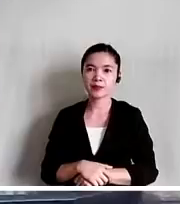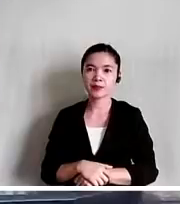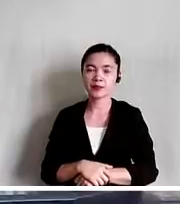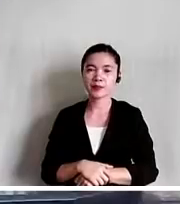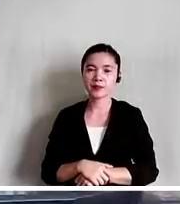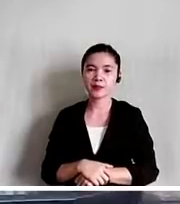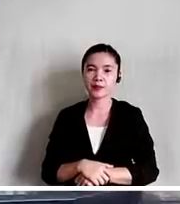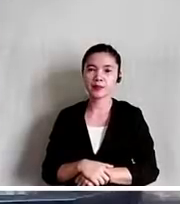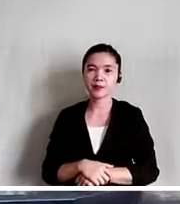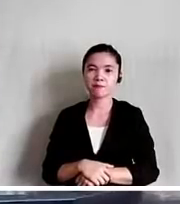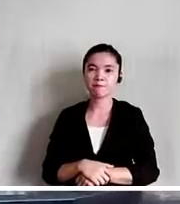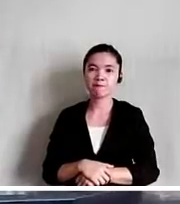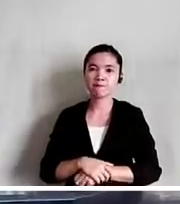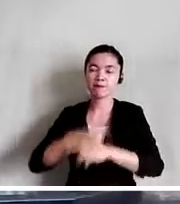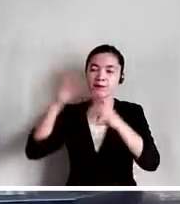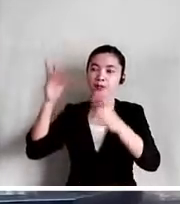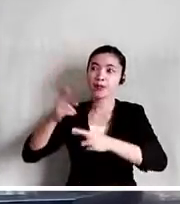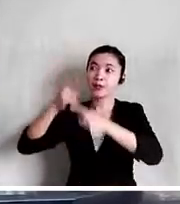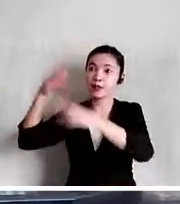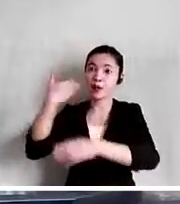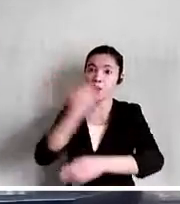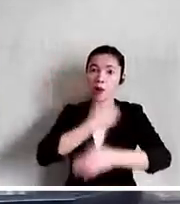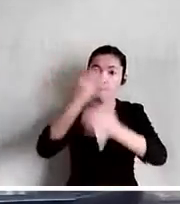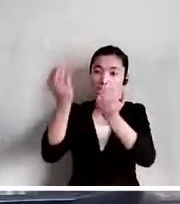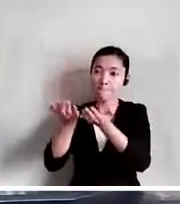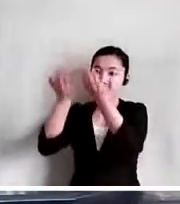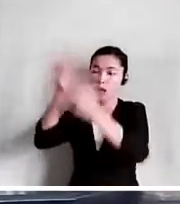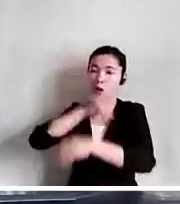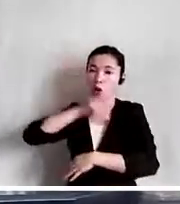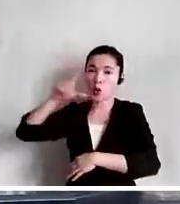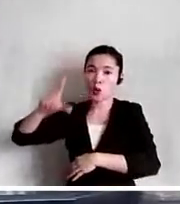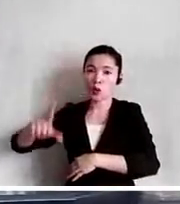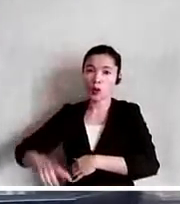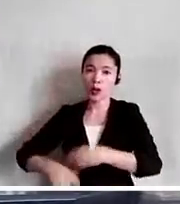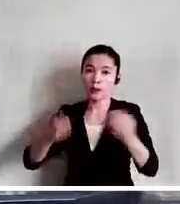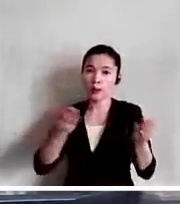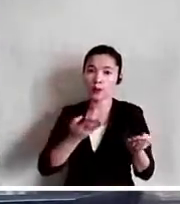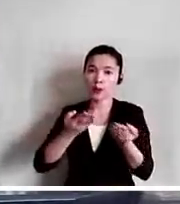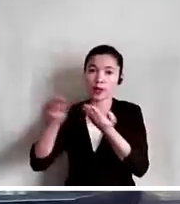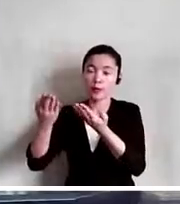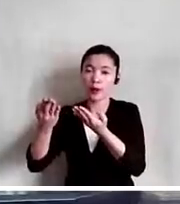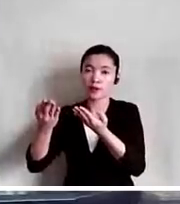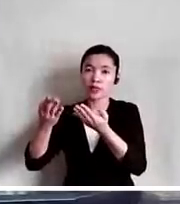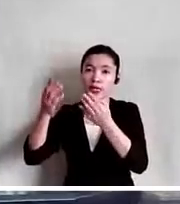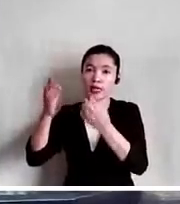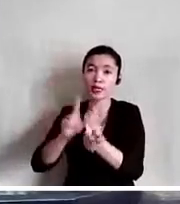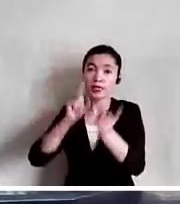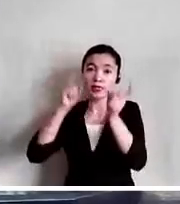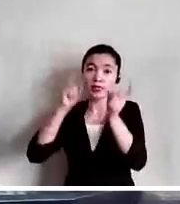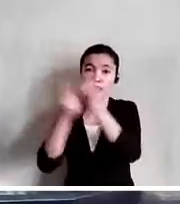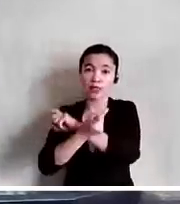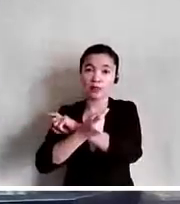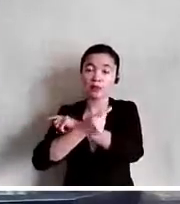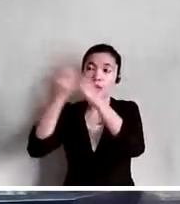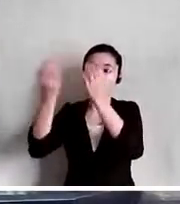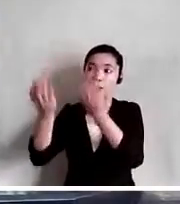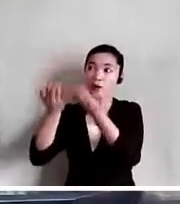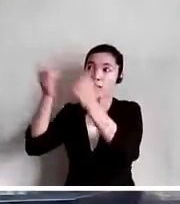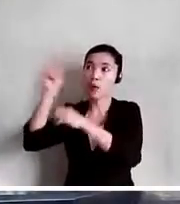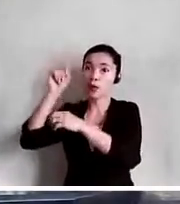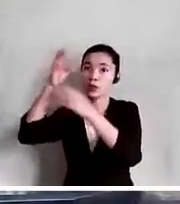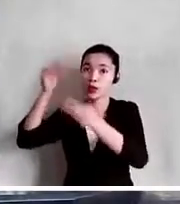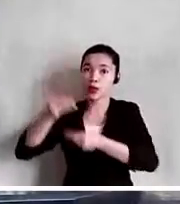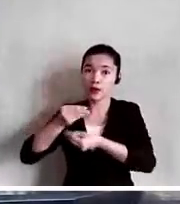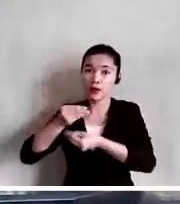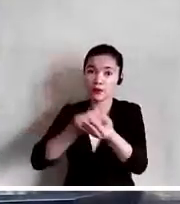Receive our oblation, O Lord, by which is brought about a glorious exchange, that by offering what you have given, we may merit